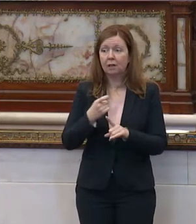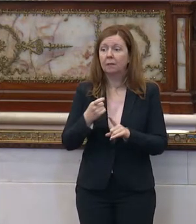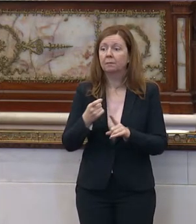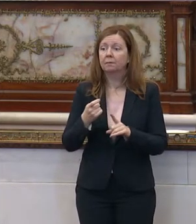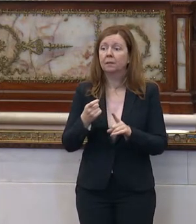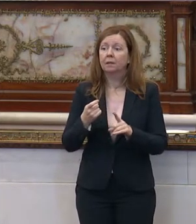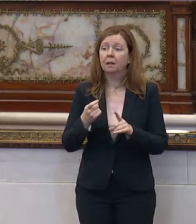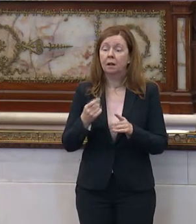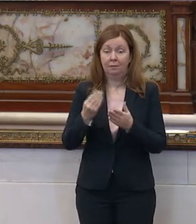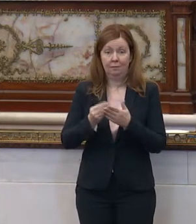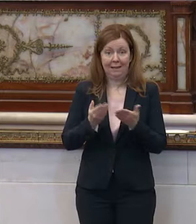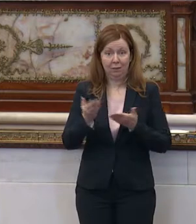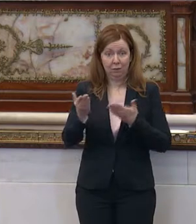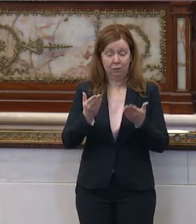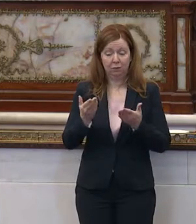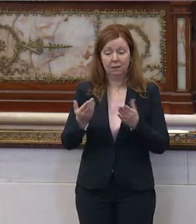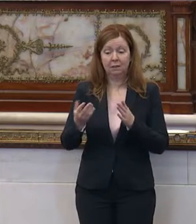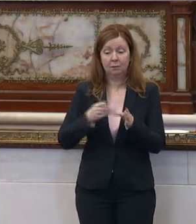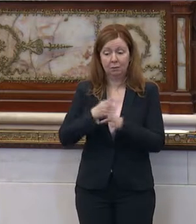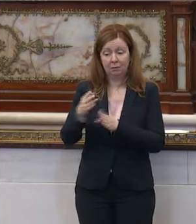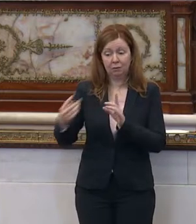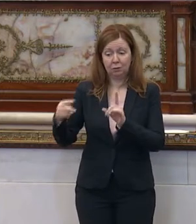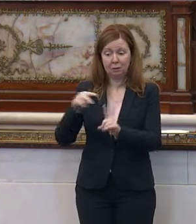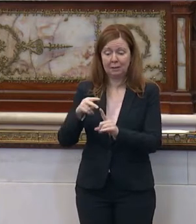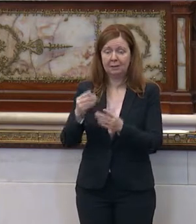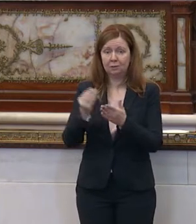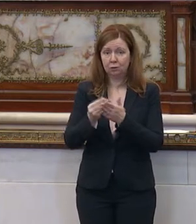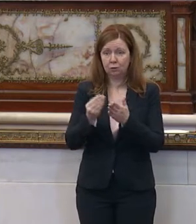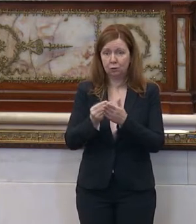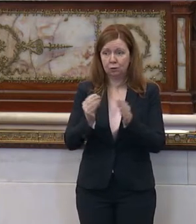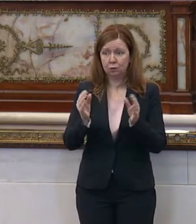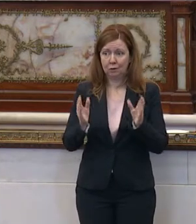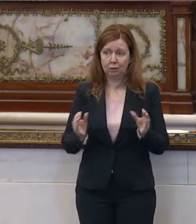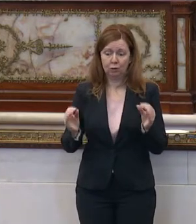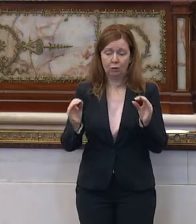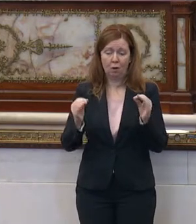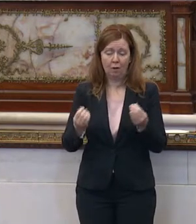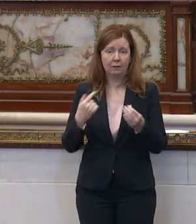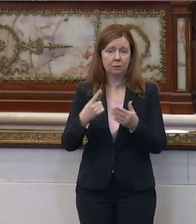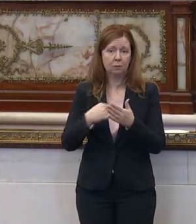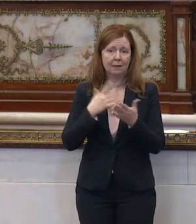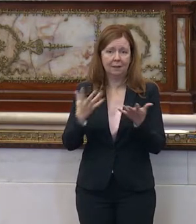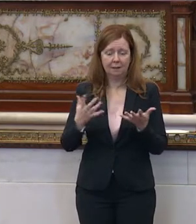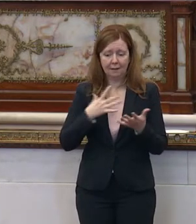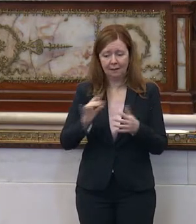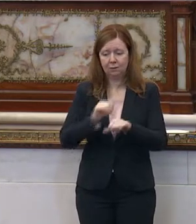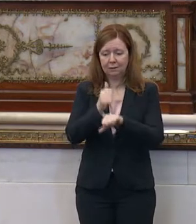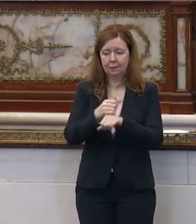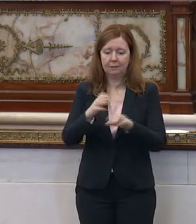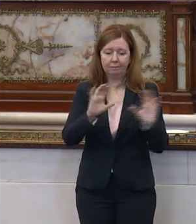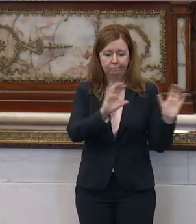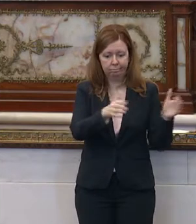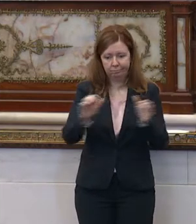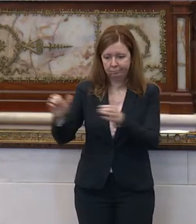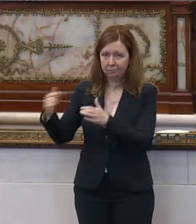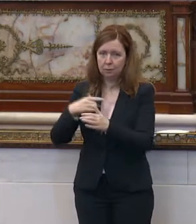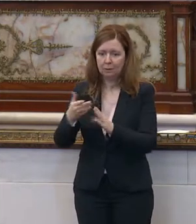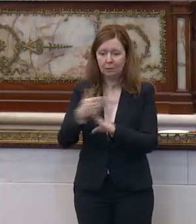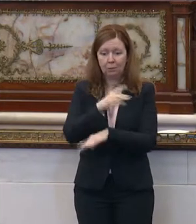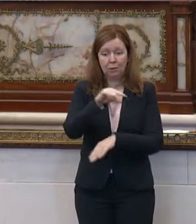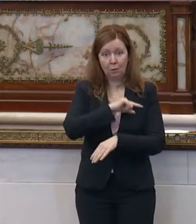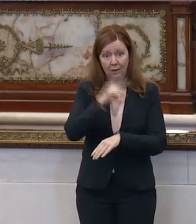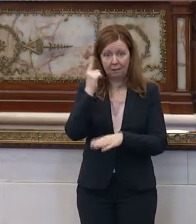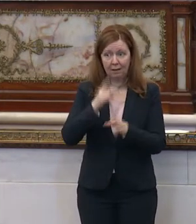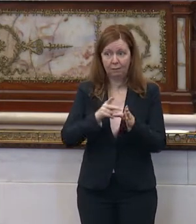services professional perspective, the Treasurer's Office, what we like to do is establish pools that we pre-qualify